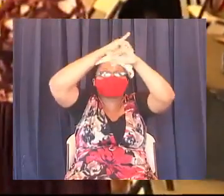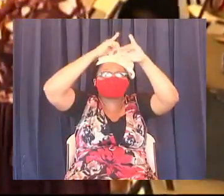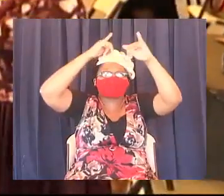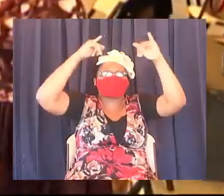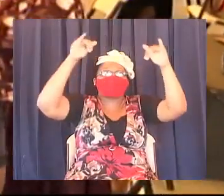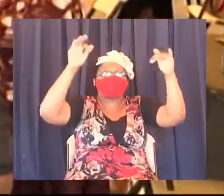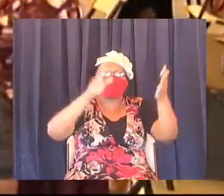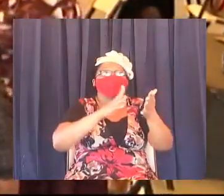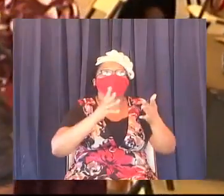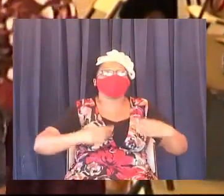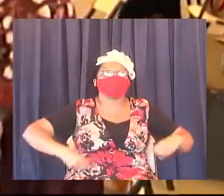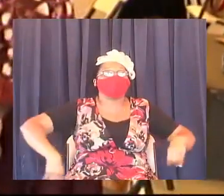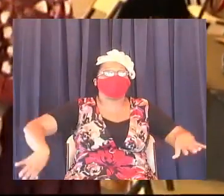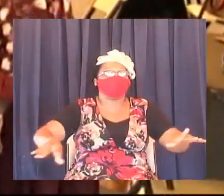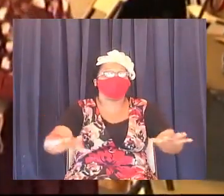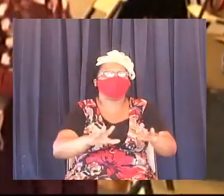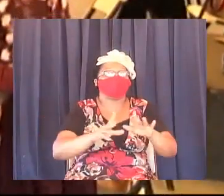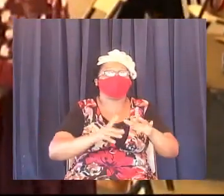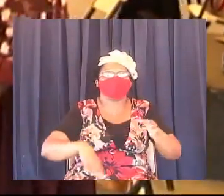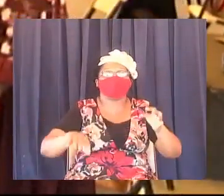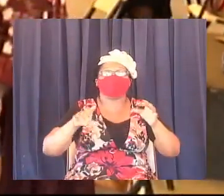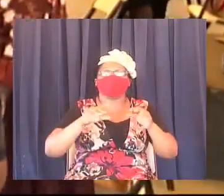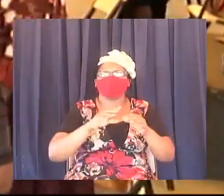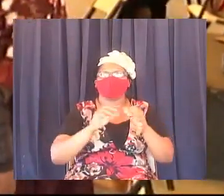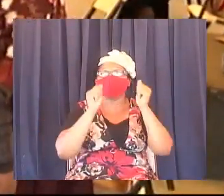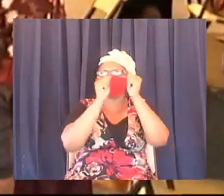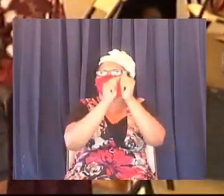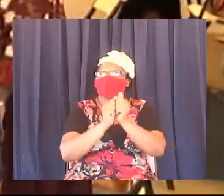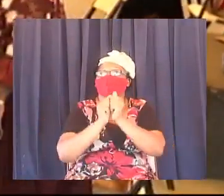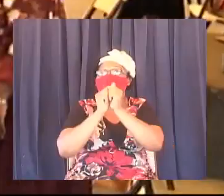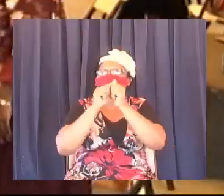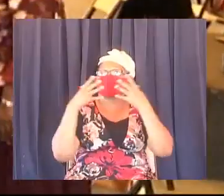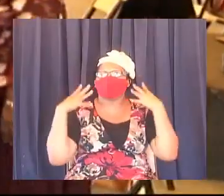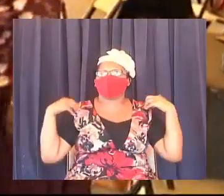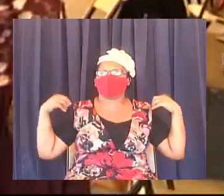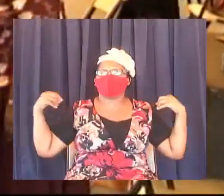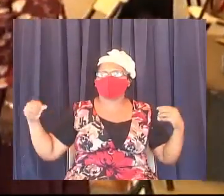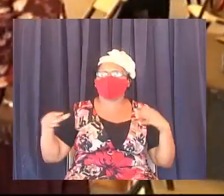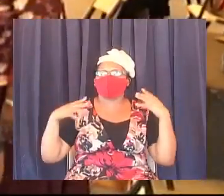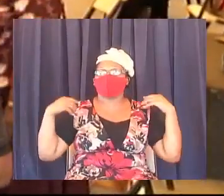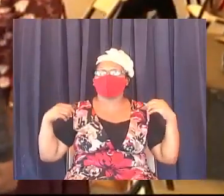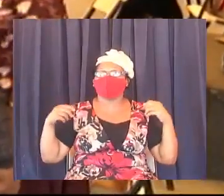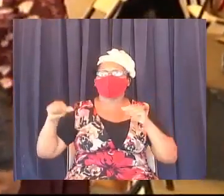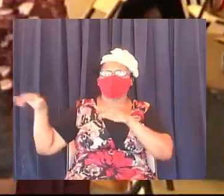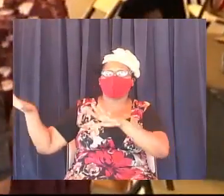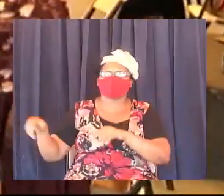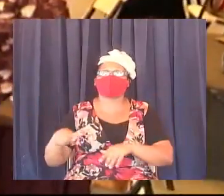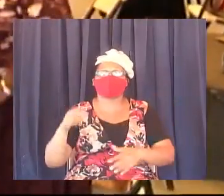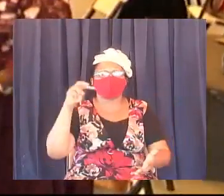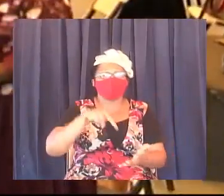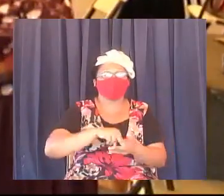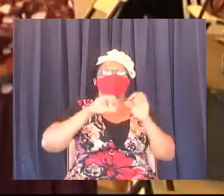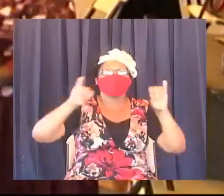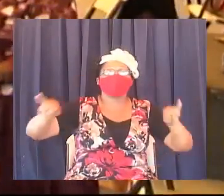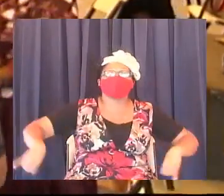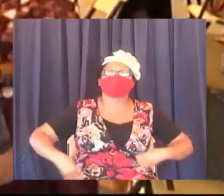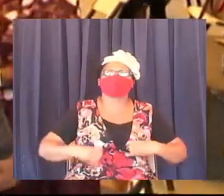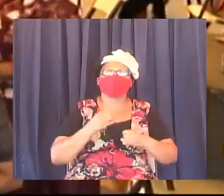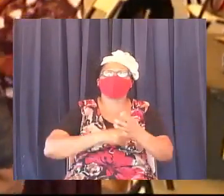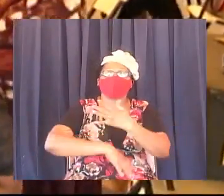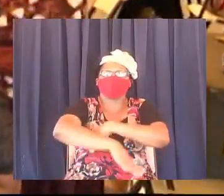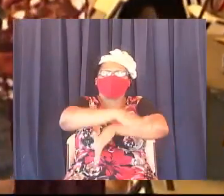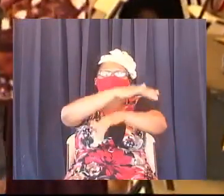Over in the glory land, there will the mighty host ascend.